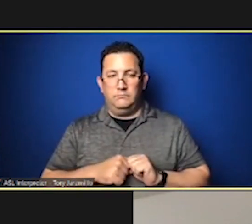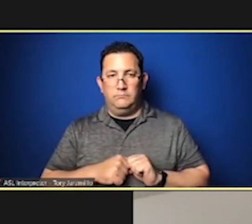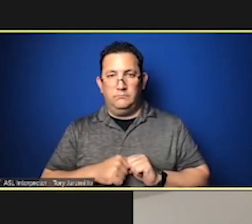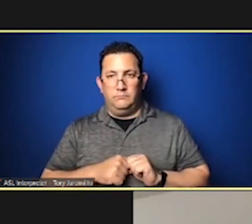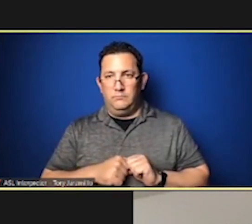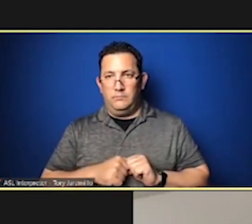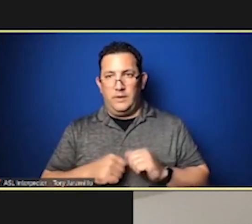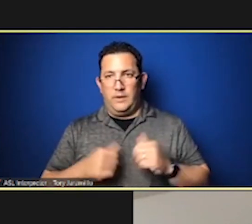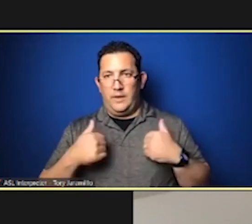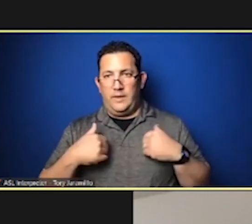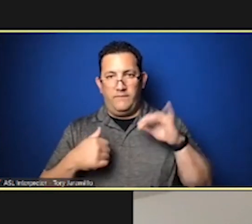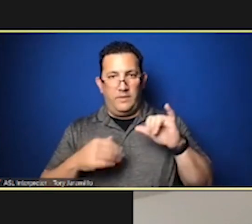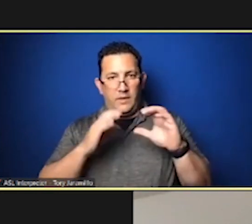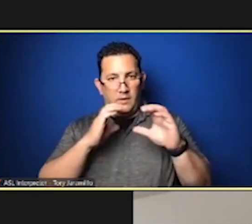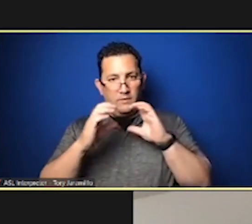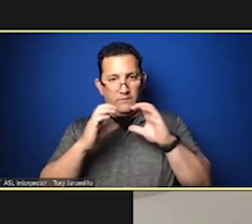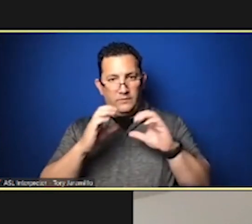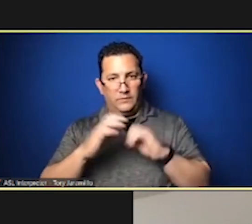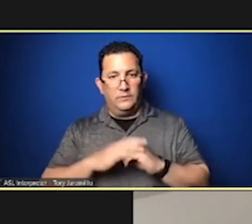just having that conversation,